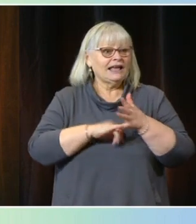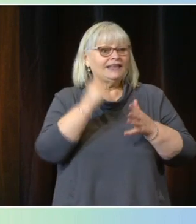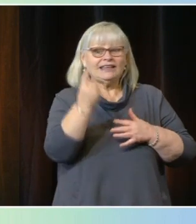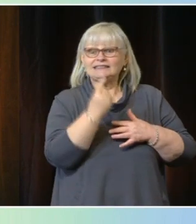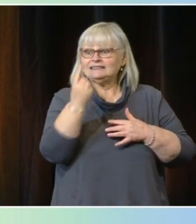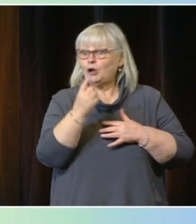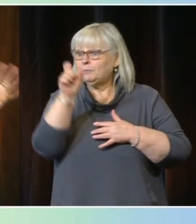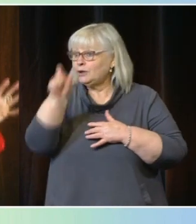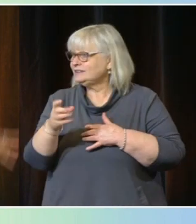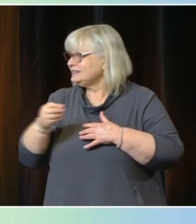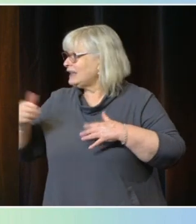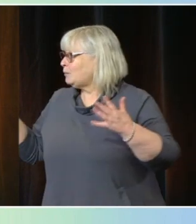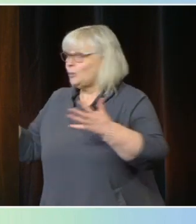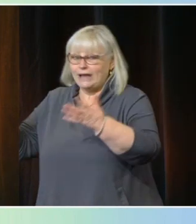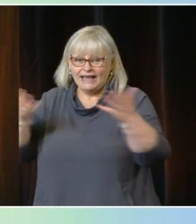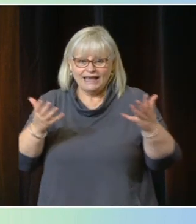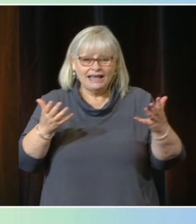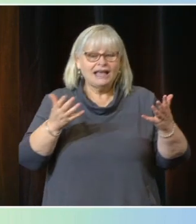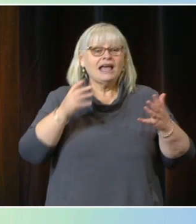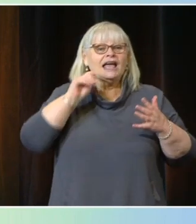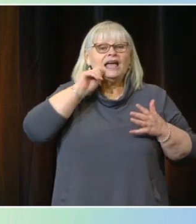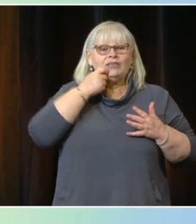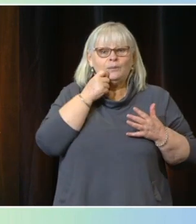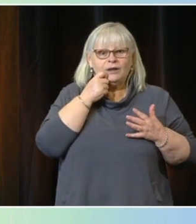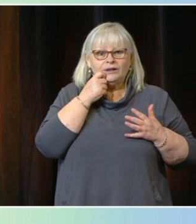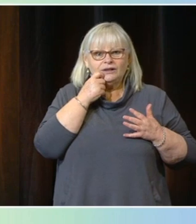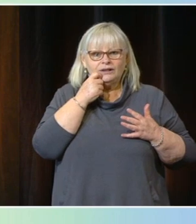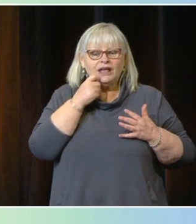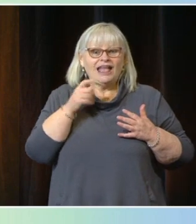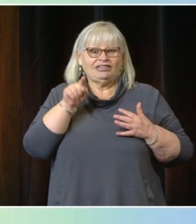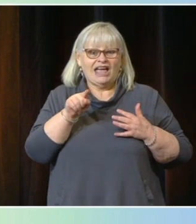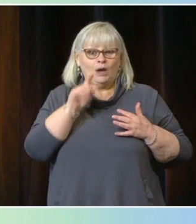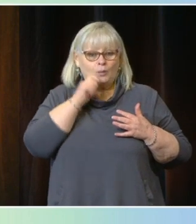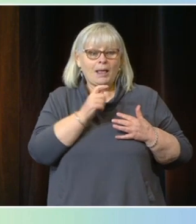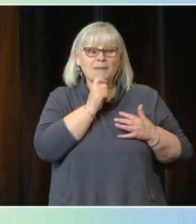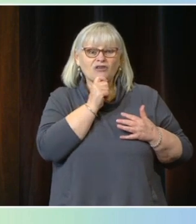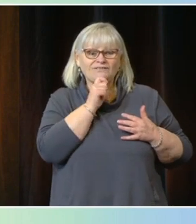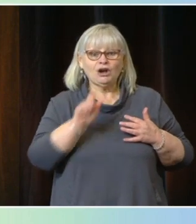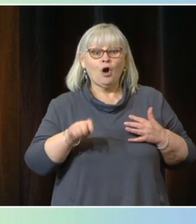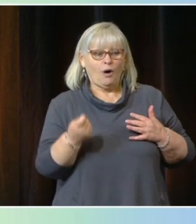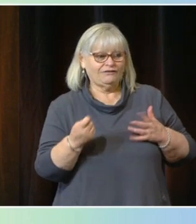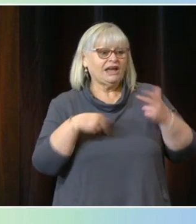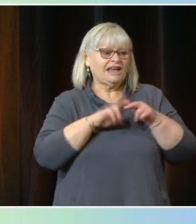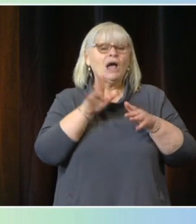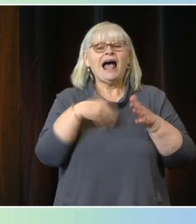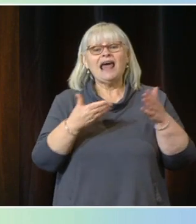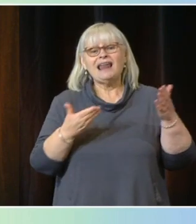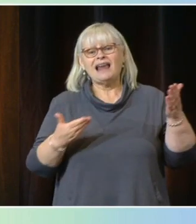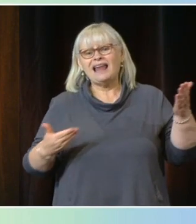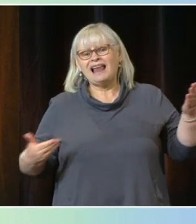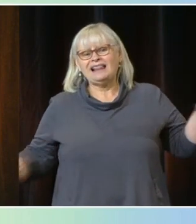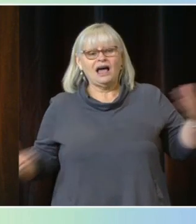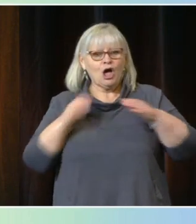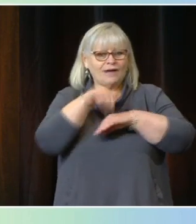in the building somewhere to turn the job of turning your microphone off should you run over